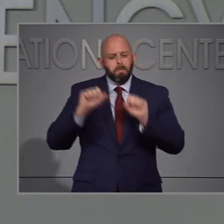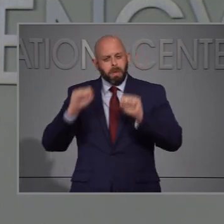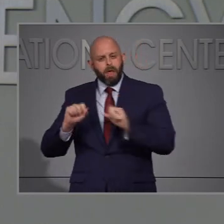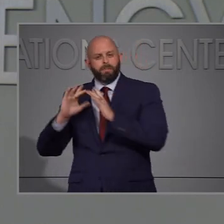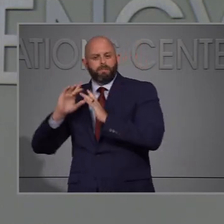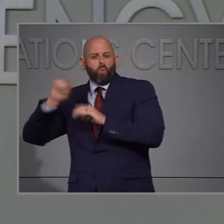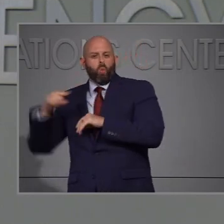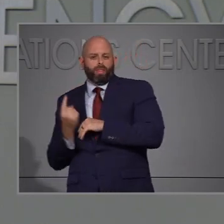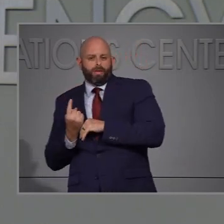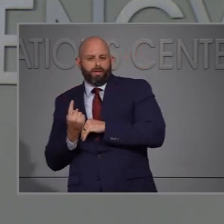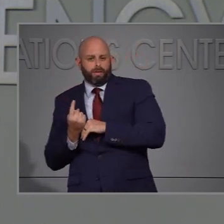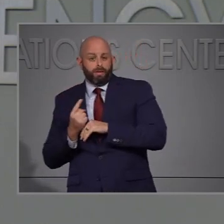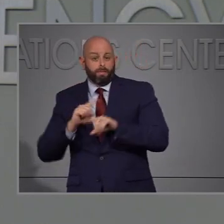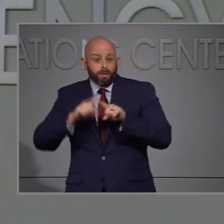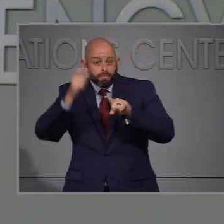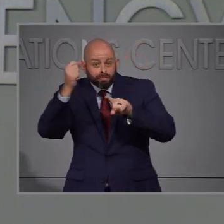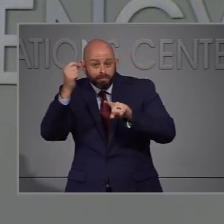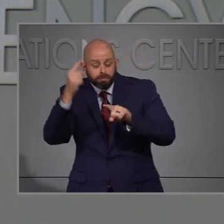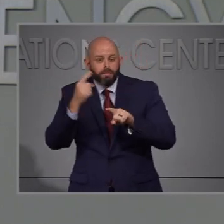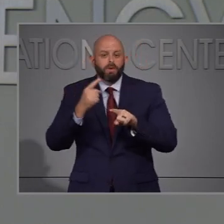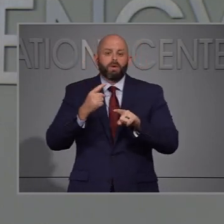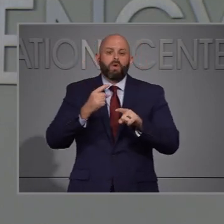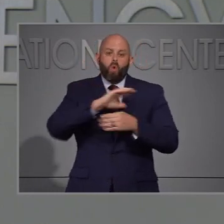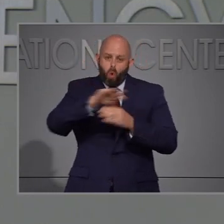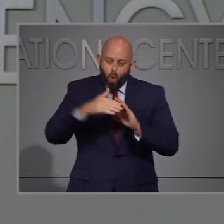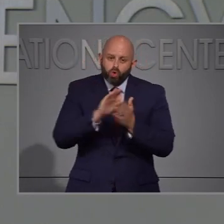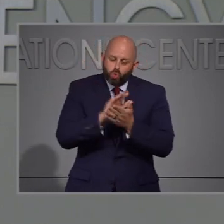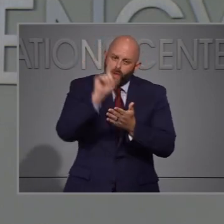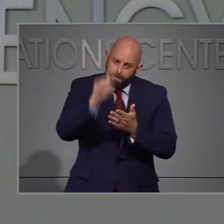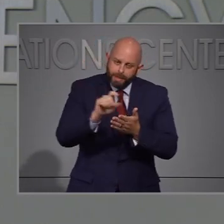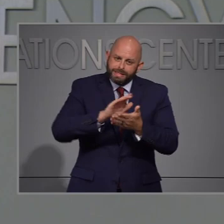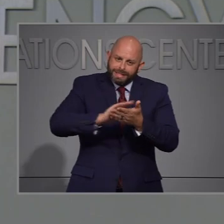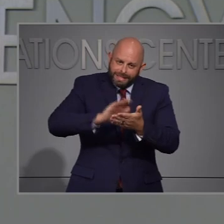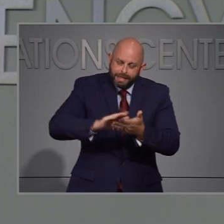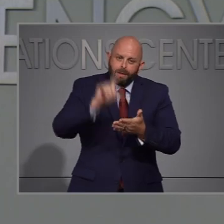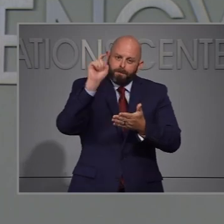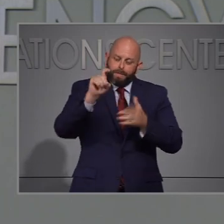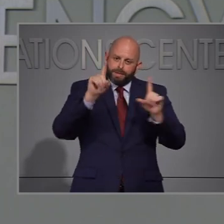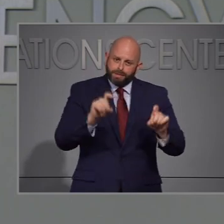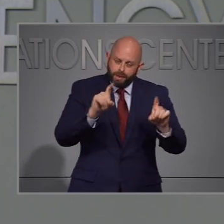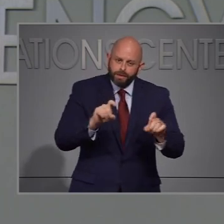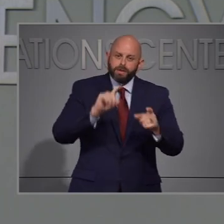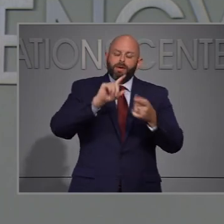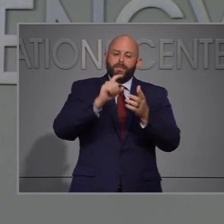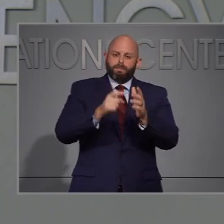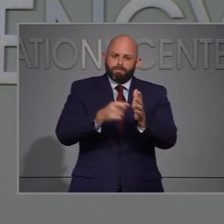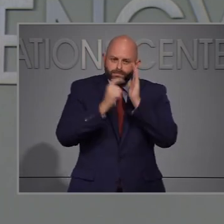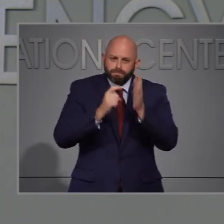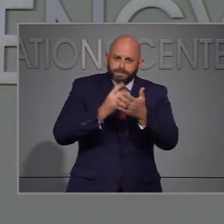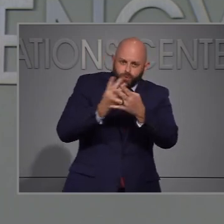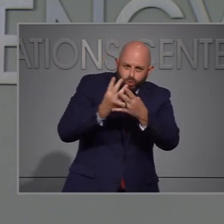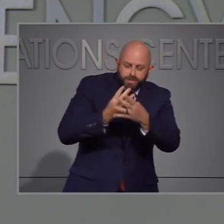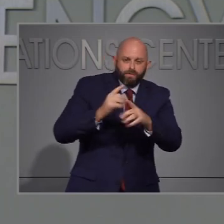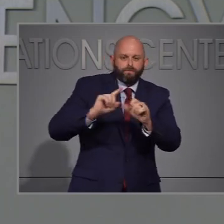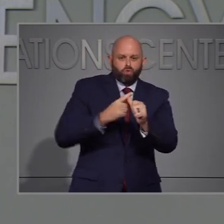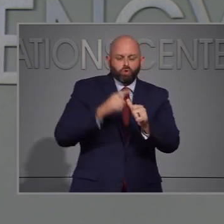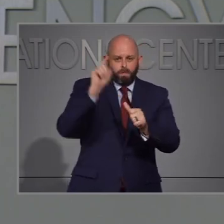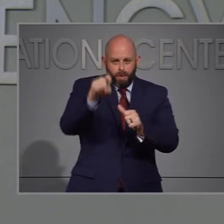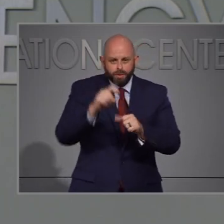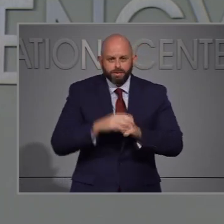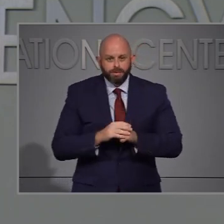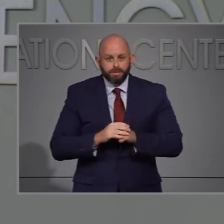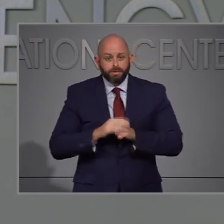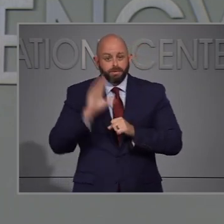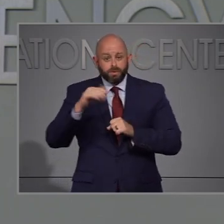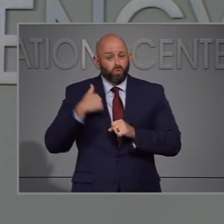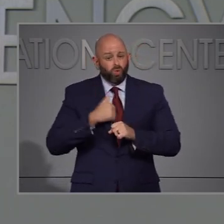this baseline of plan B. We've never faced a pandemic like this one before. I know that for all of